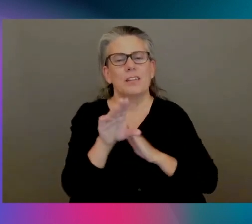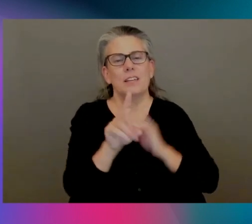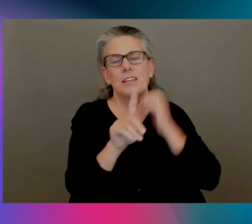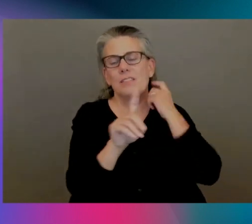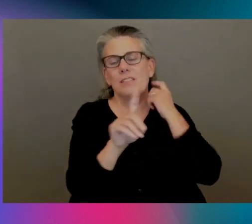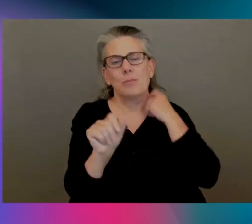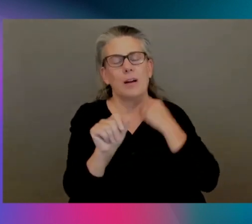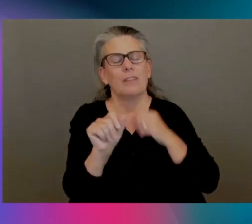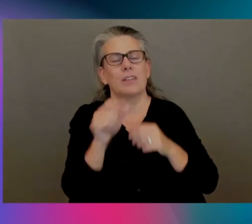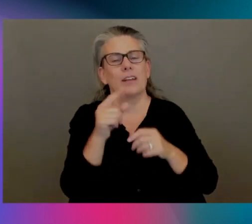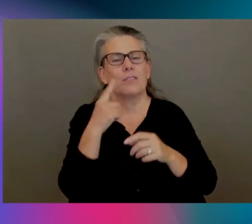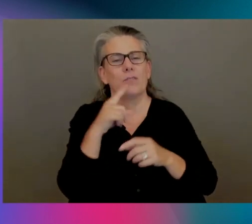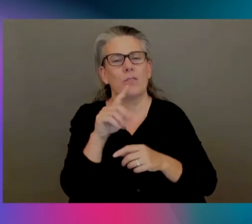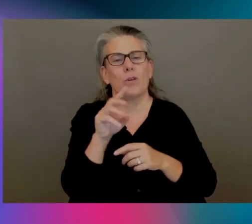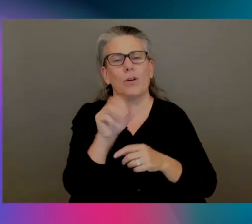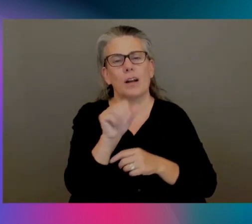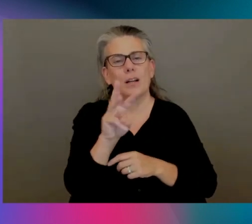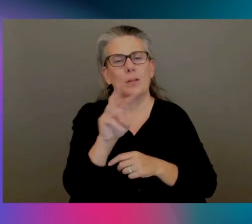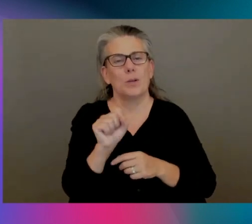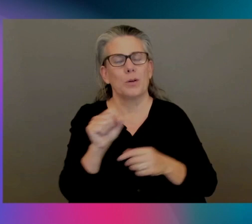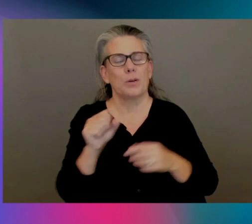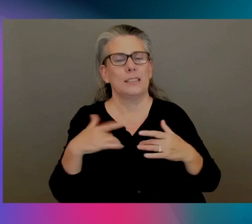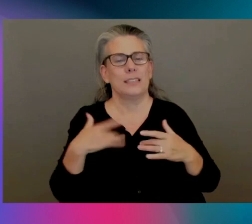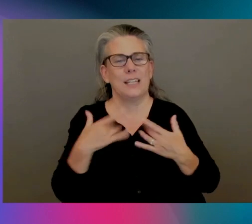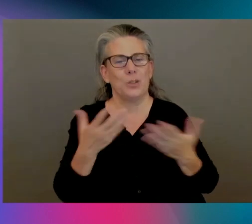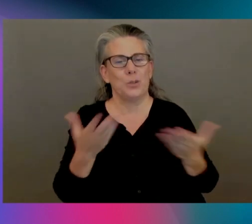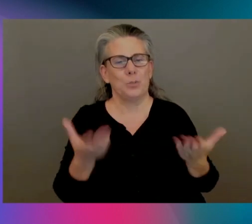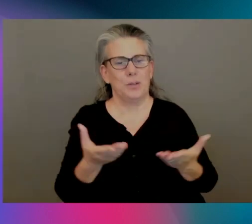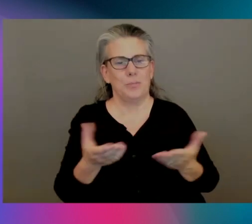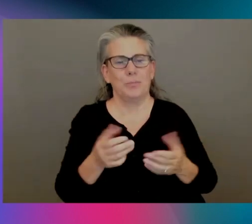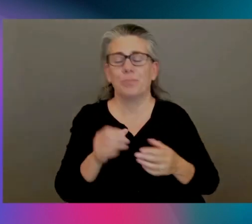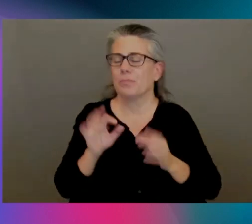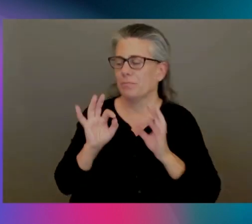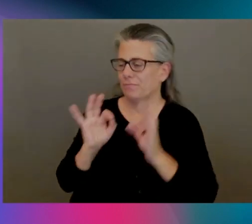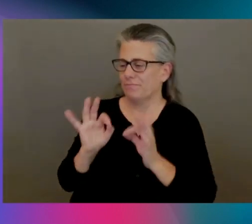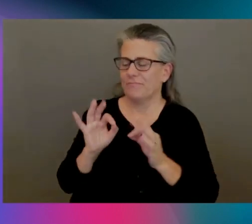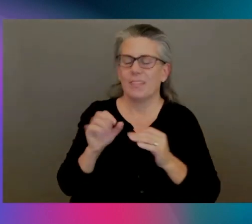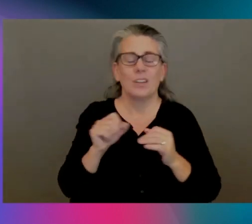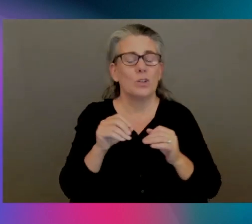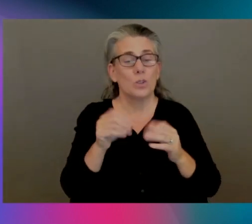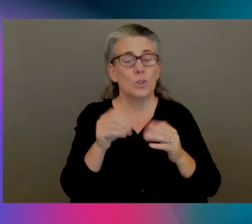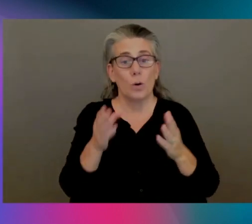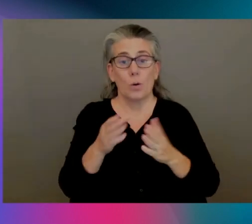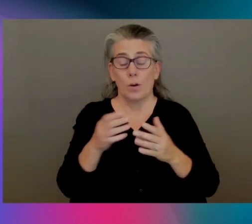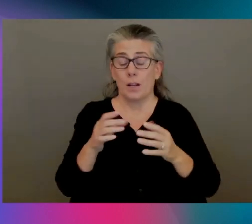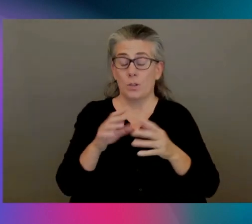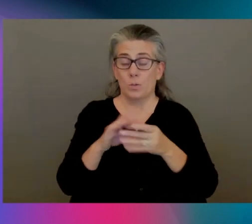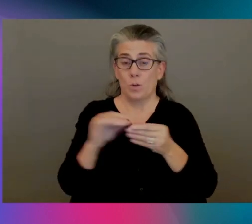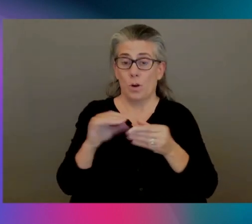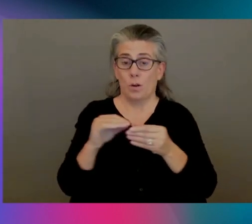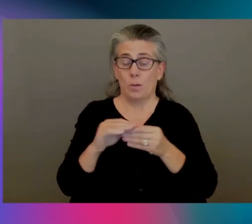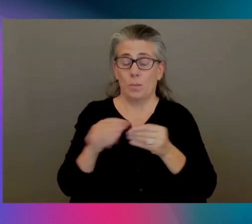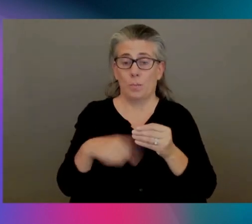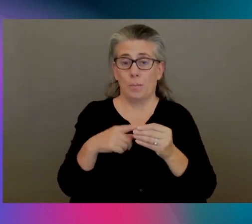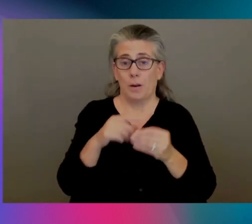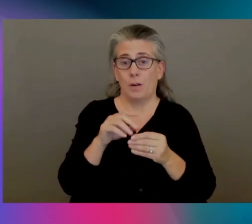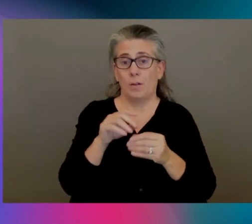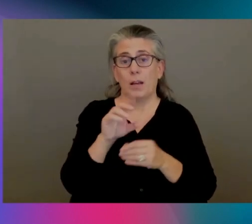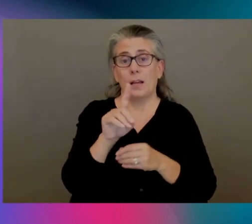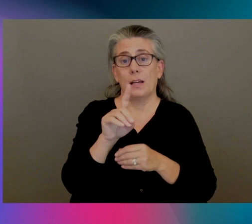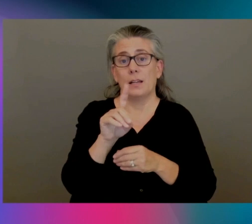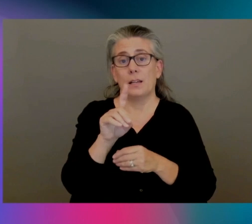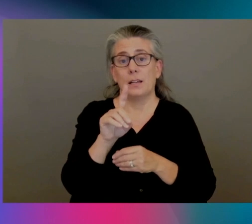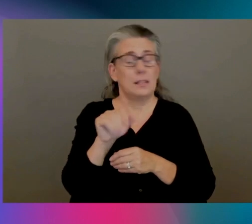at REMAS Live. Excellent. And today, to talk about AWS Data Exchange, we have our guest. Why don't you